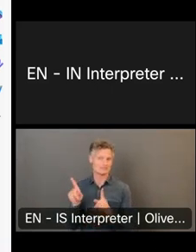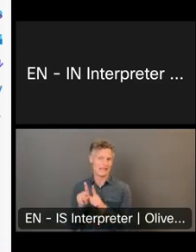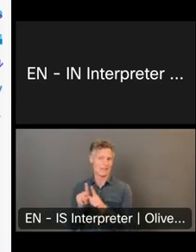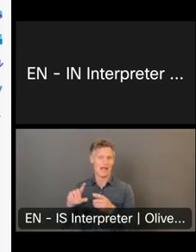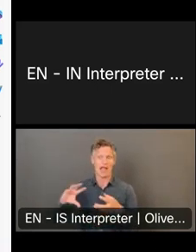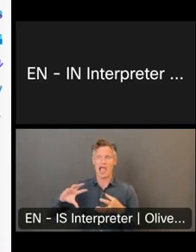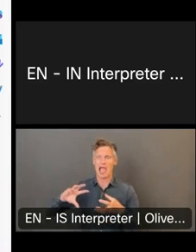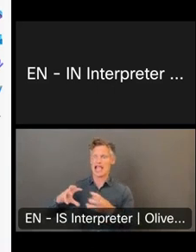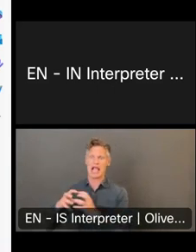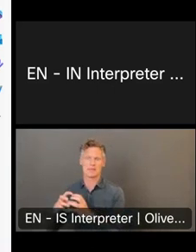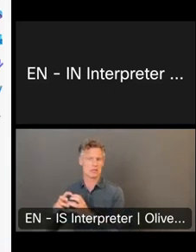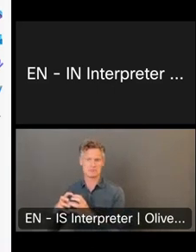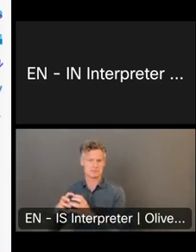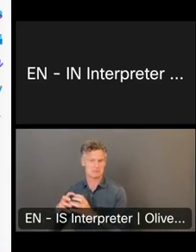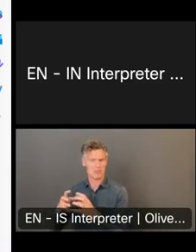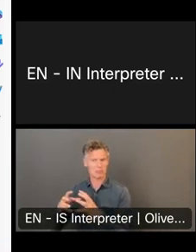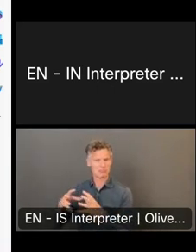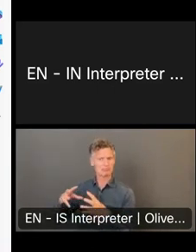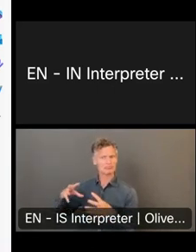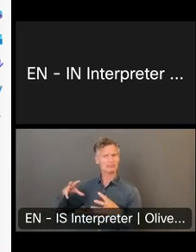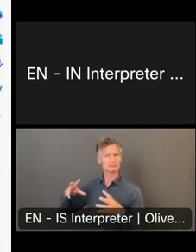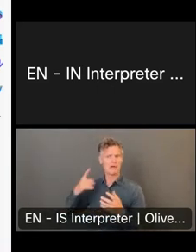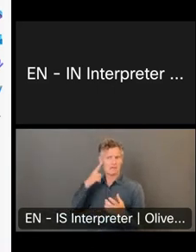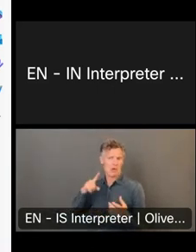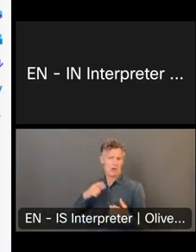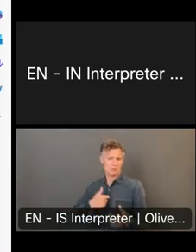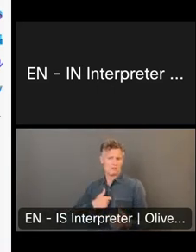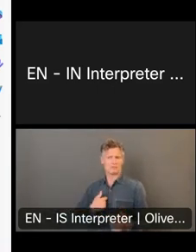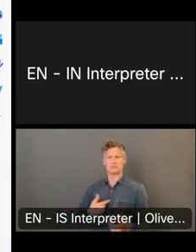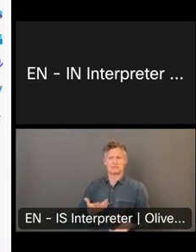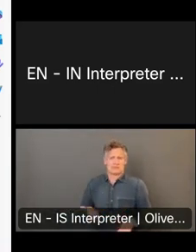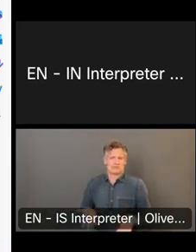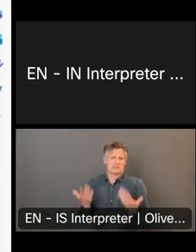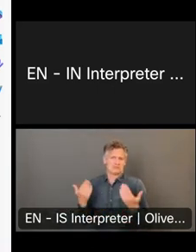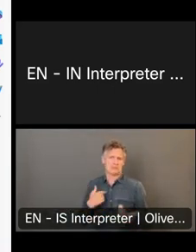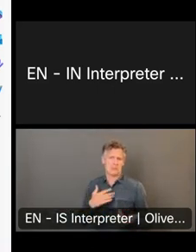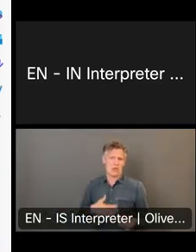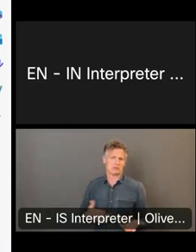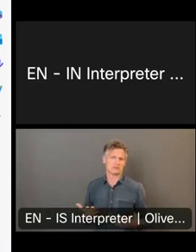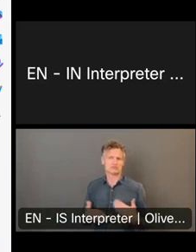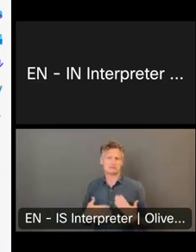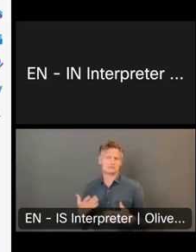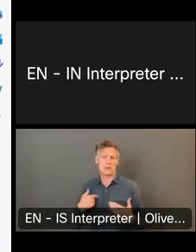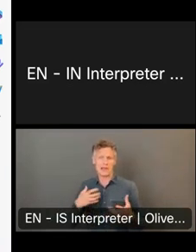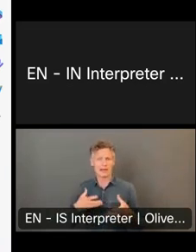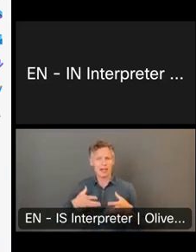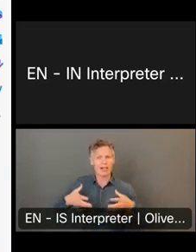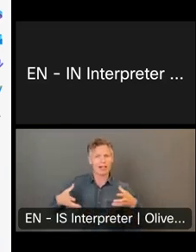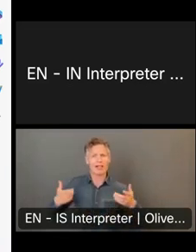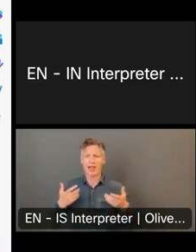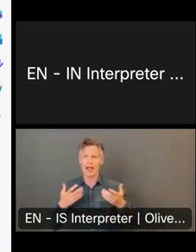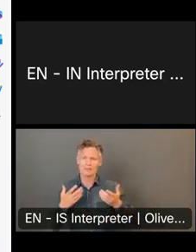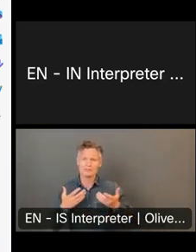economy for their own sake, we actually communicate or convey some kind